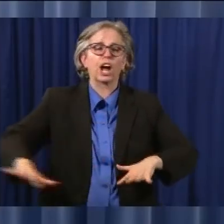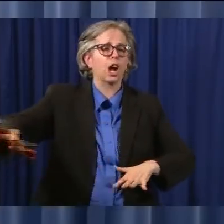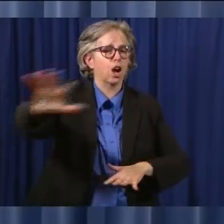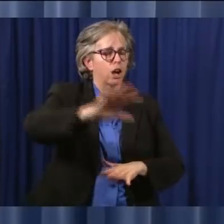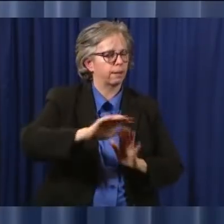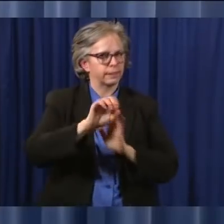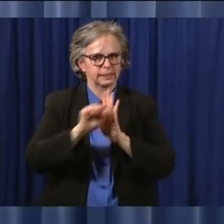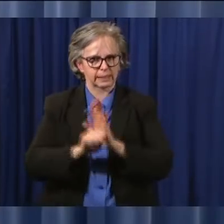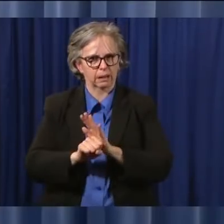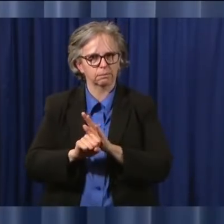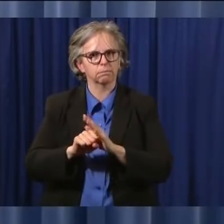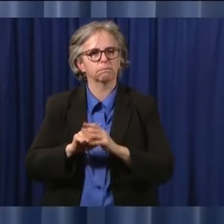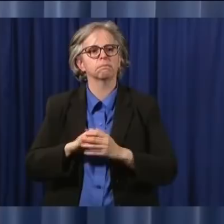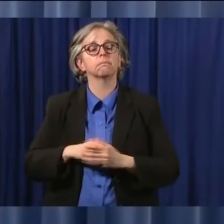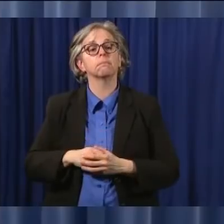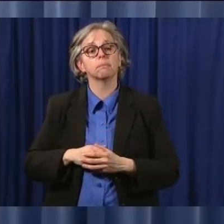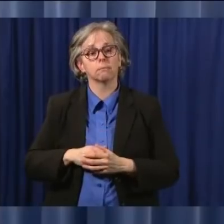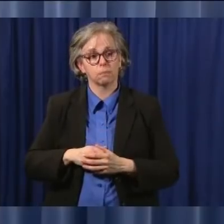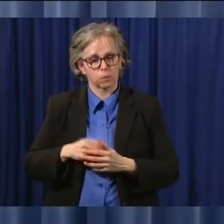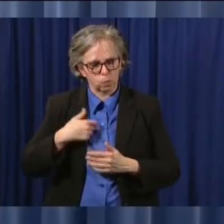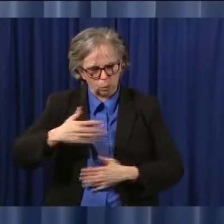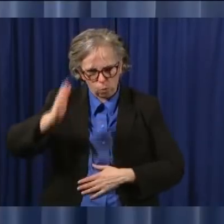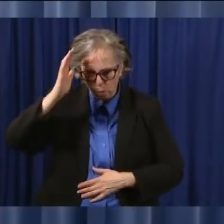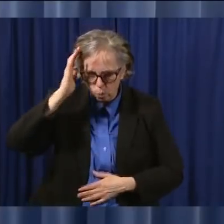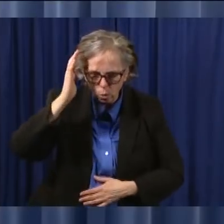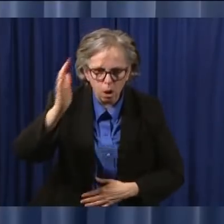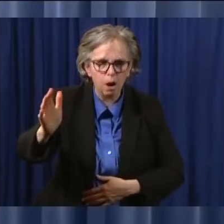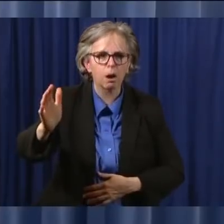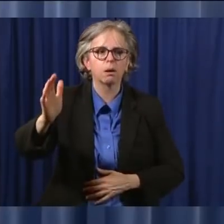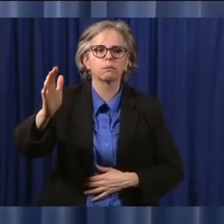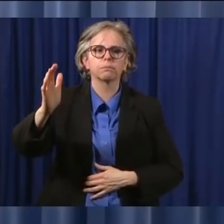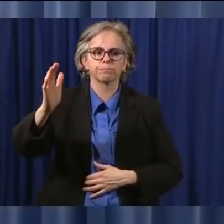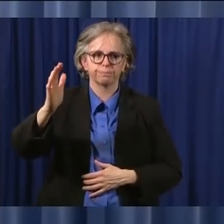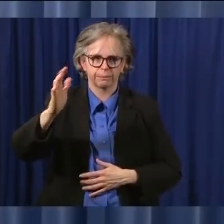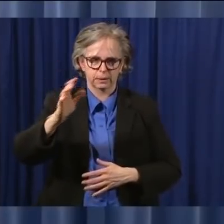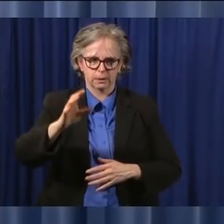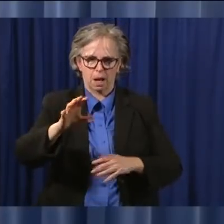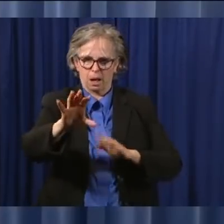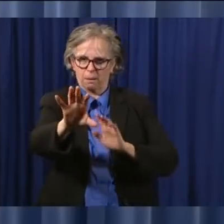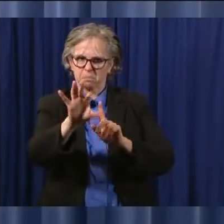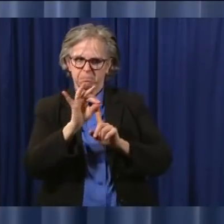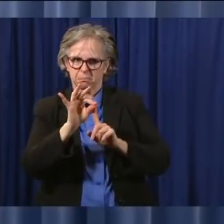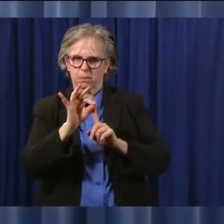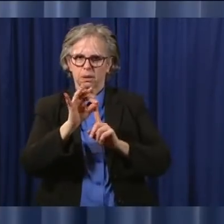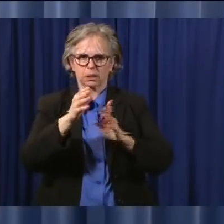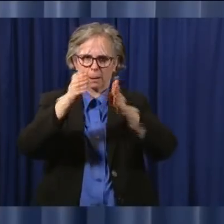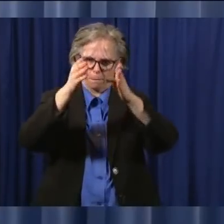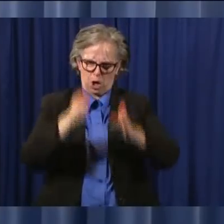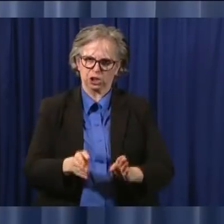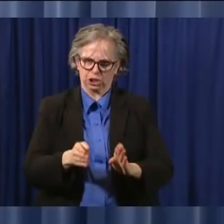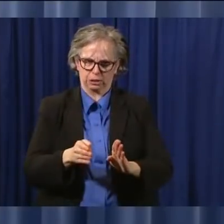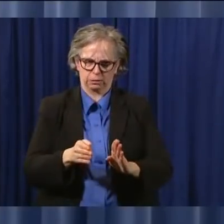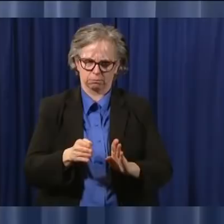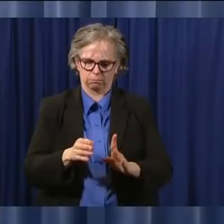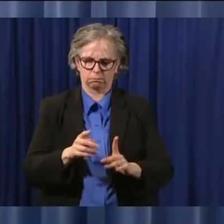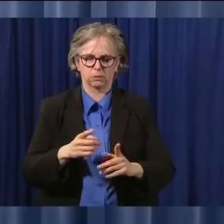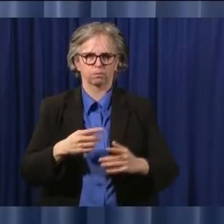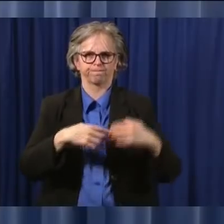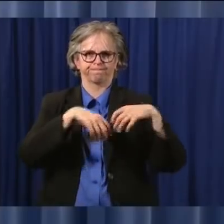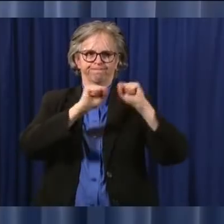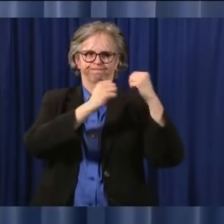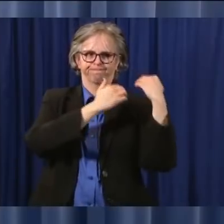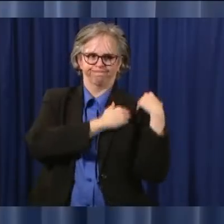we will have a person dedicated to the social determinants of health and